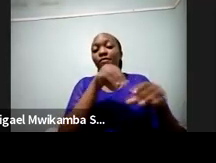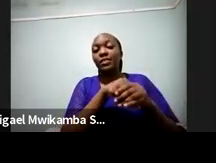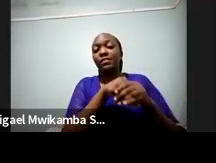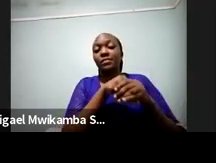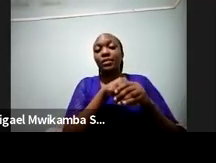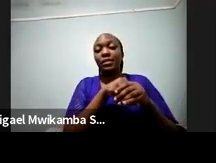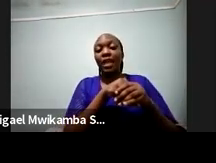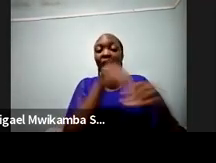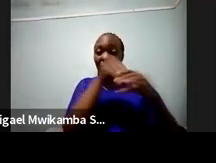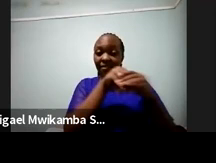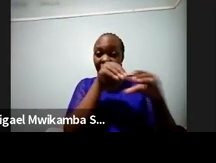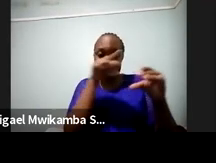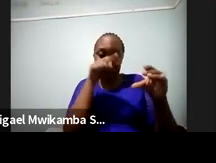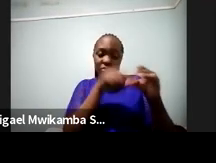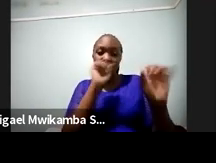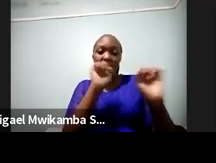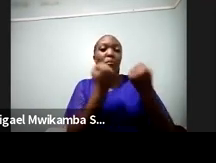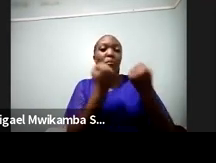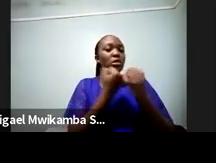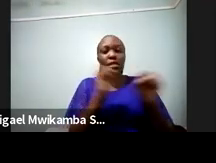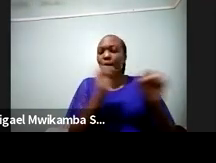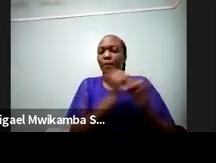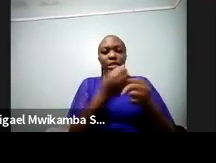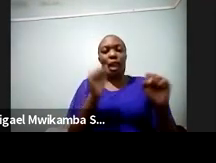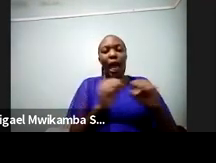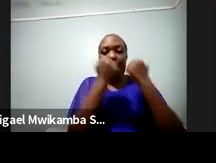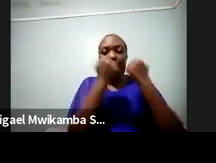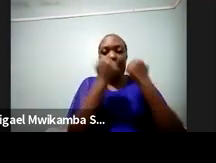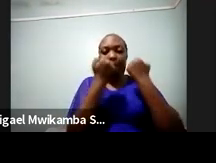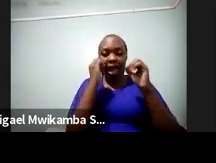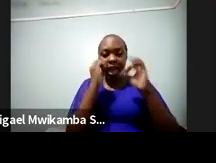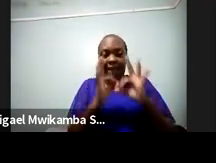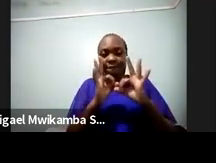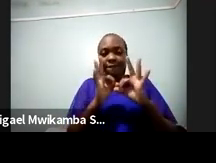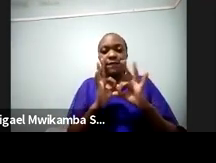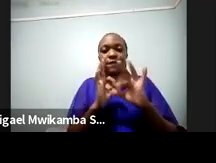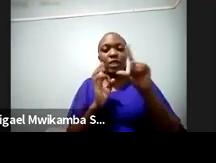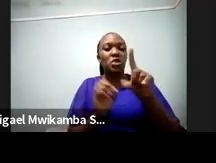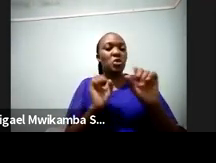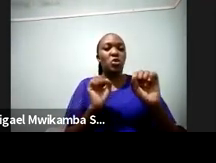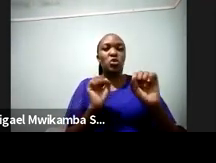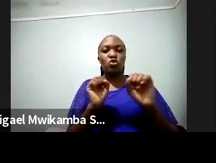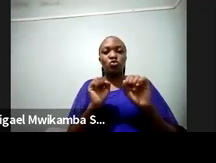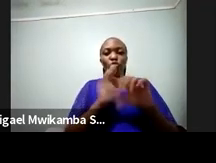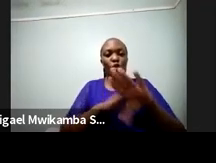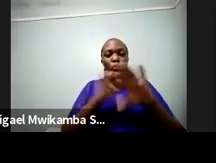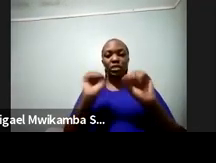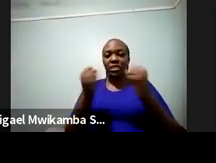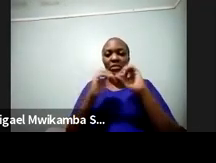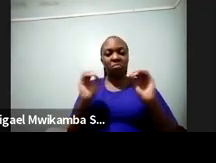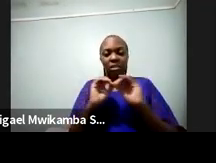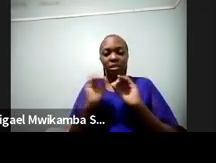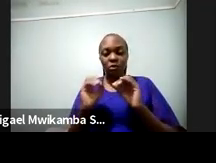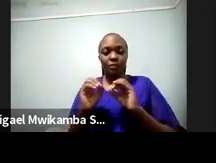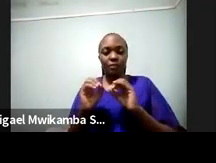through more disposable income, then your investment muscles and capacity is enhanced. And through a bigger investment capacity, you can